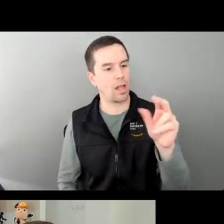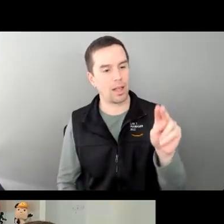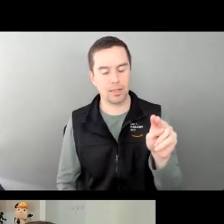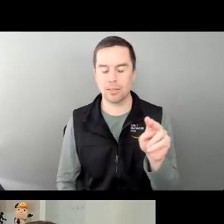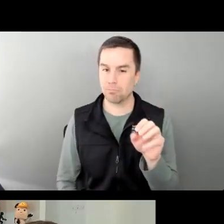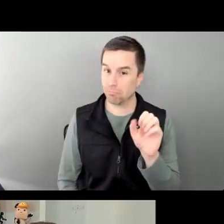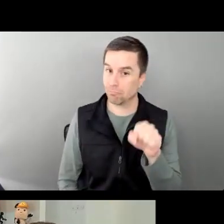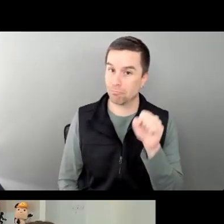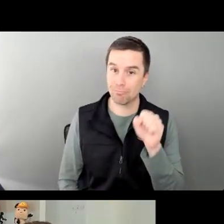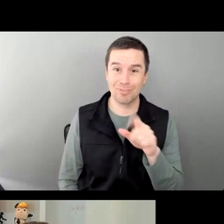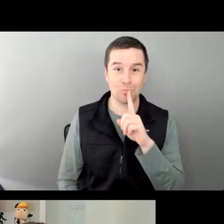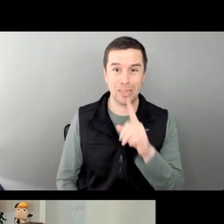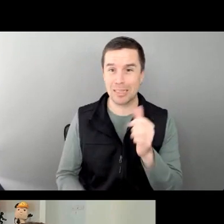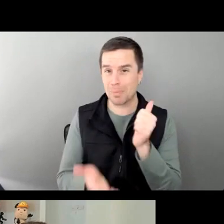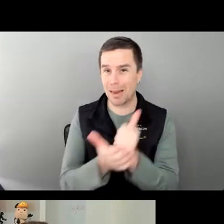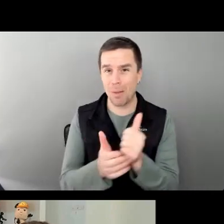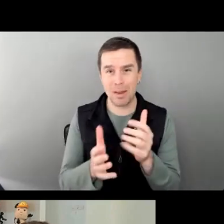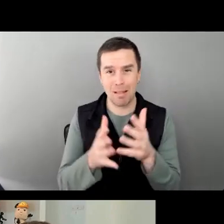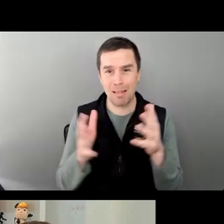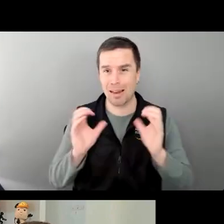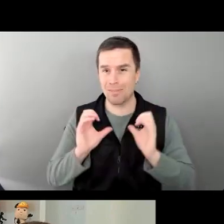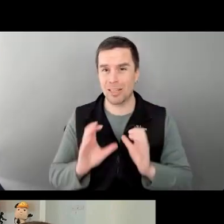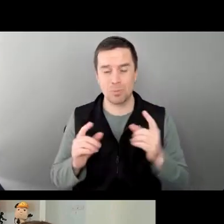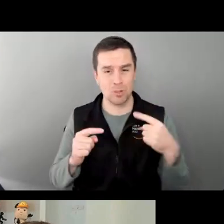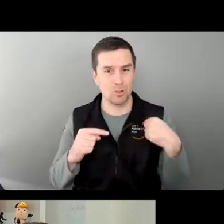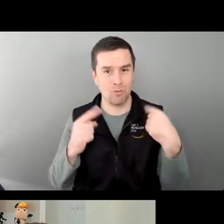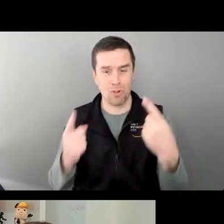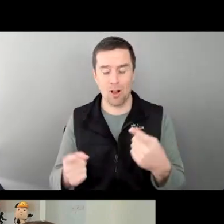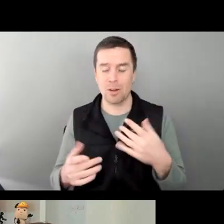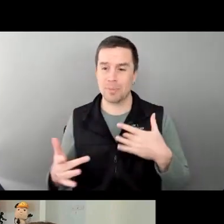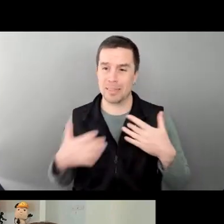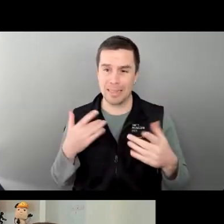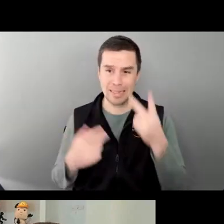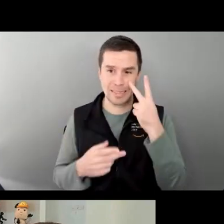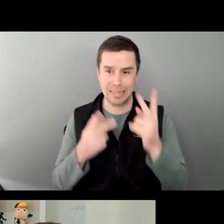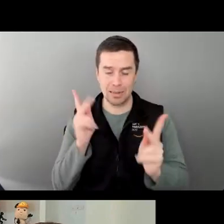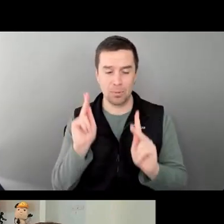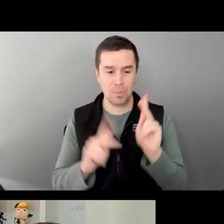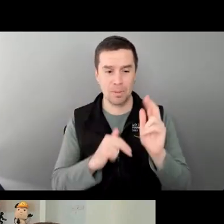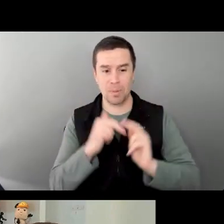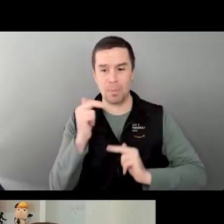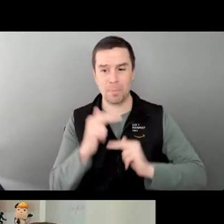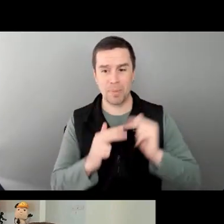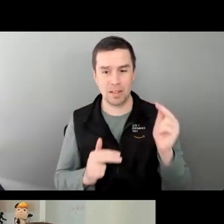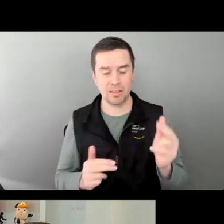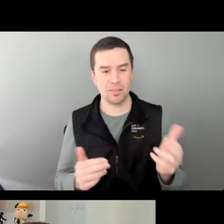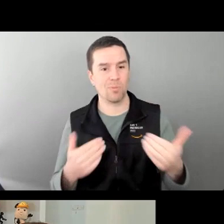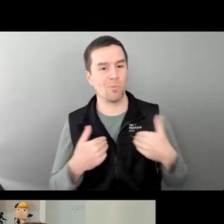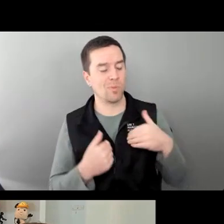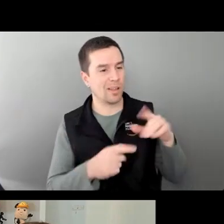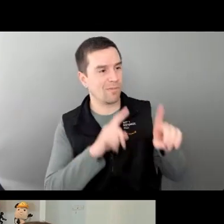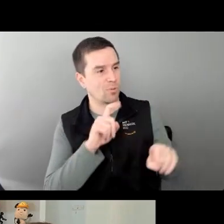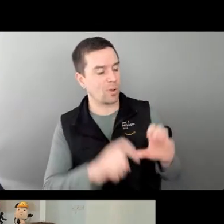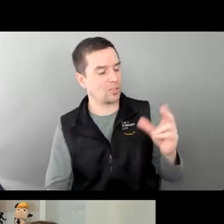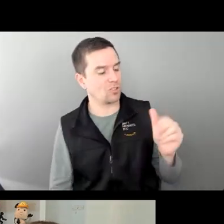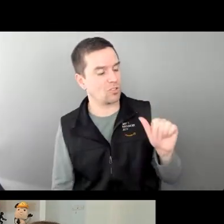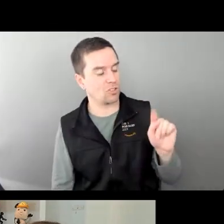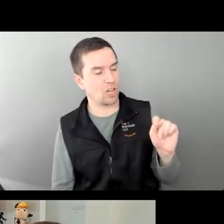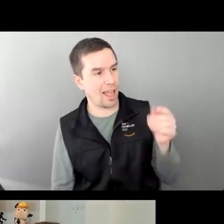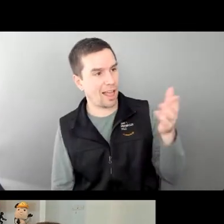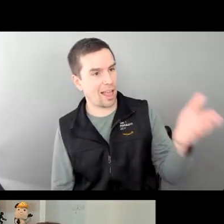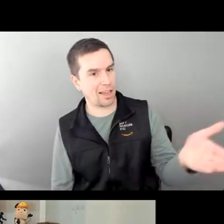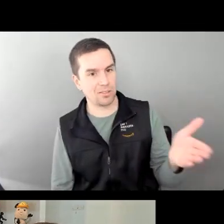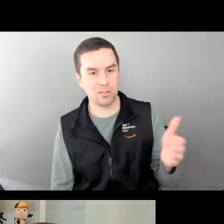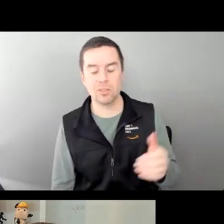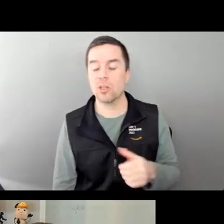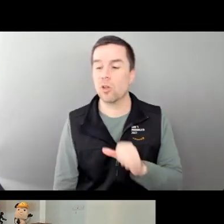helpful for the customers who've gotten started so far. I'm really excited to see what people build with it. I'm seeing some questions in the chat. One says, sorry, go ahead, Steve. Yeah, I was going to say, we have a question